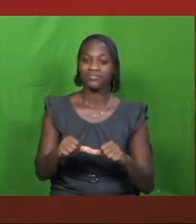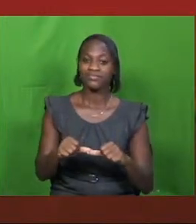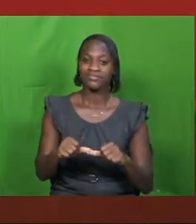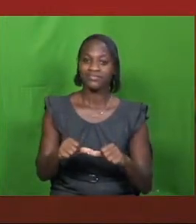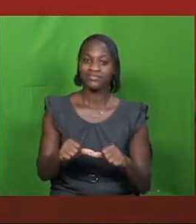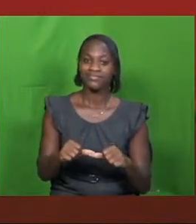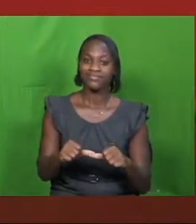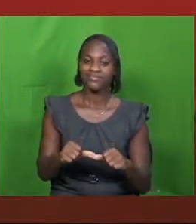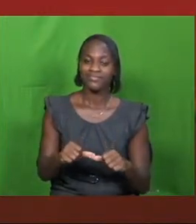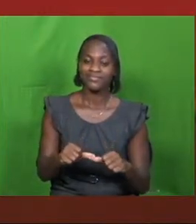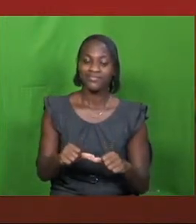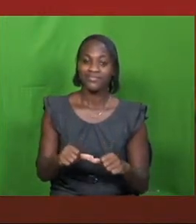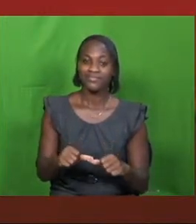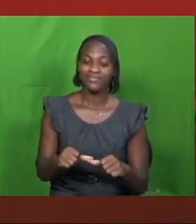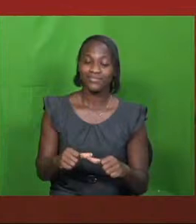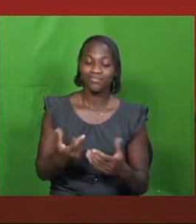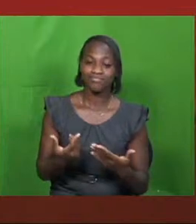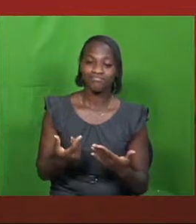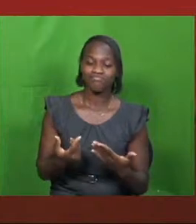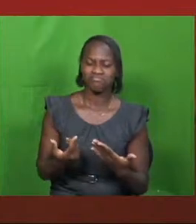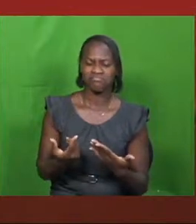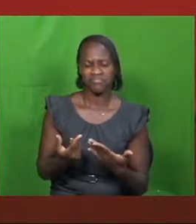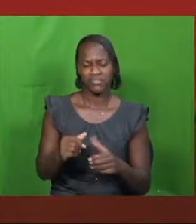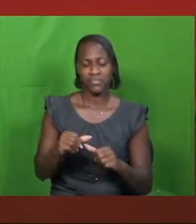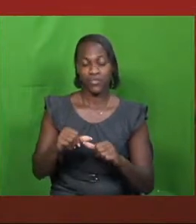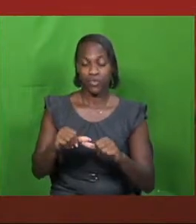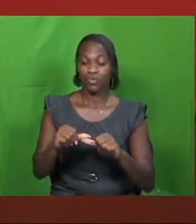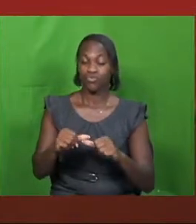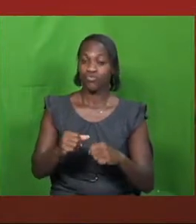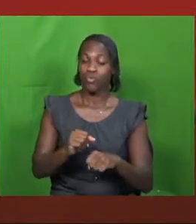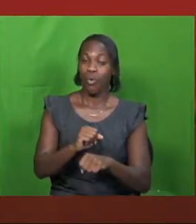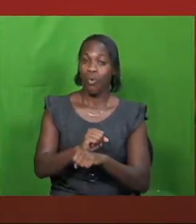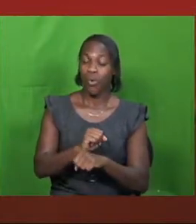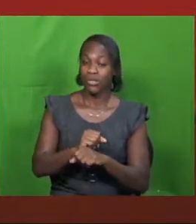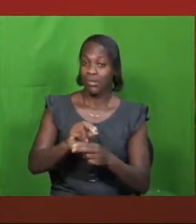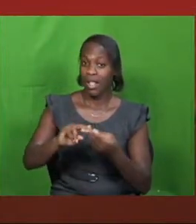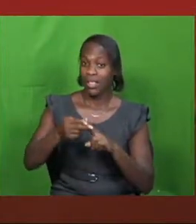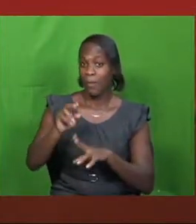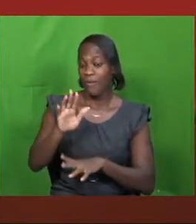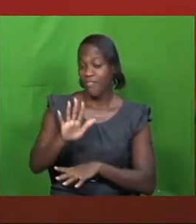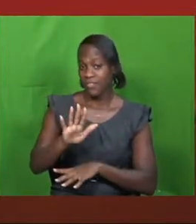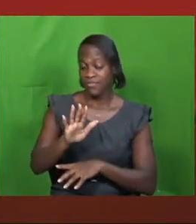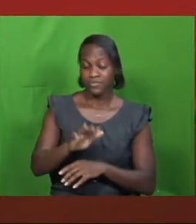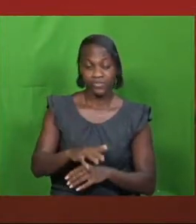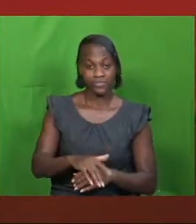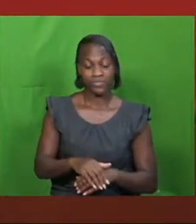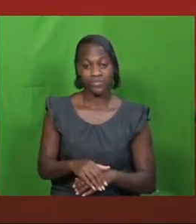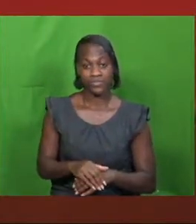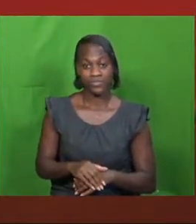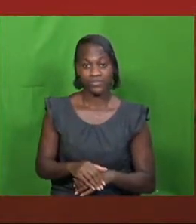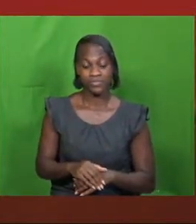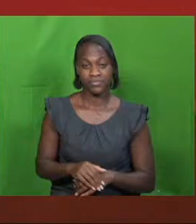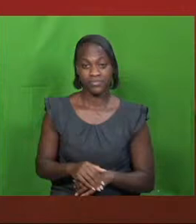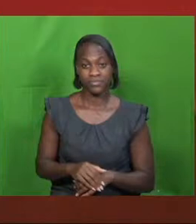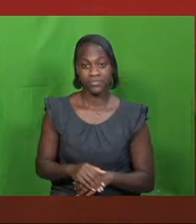to the next item, which is item 5,